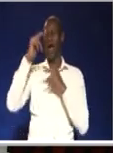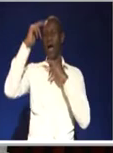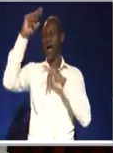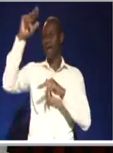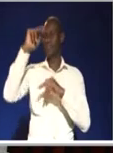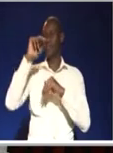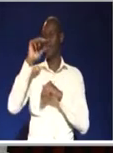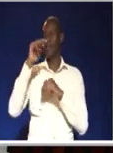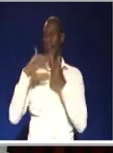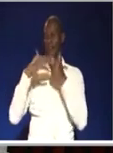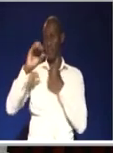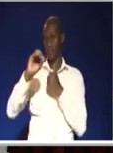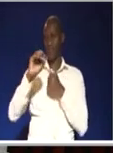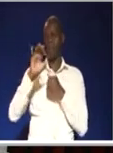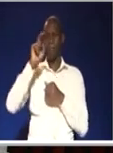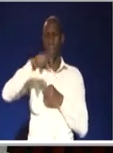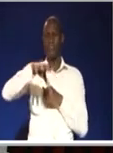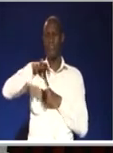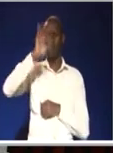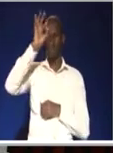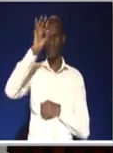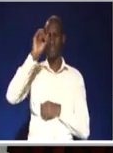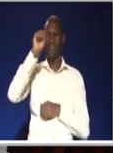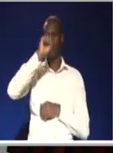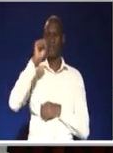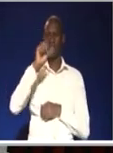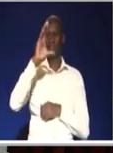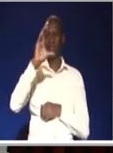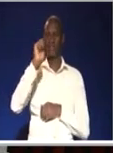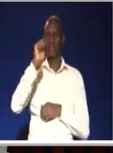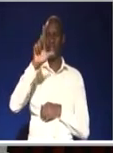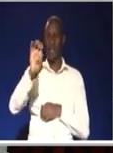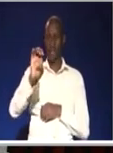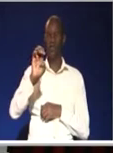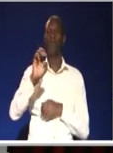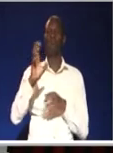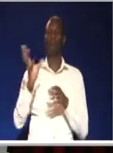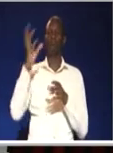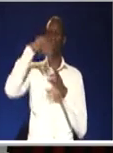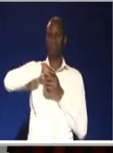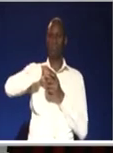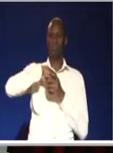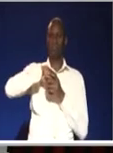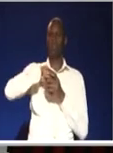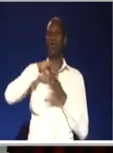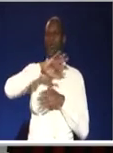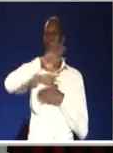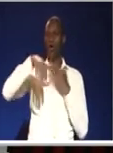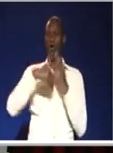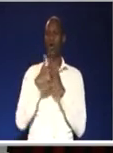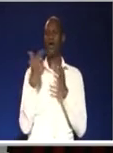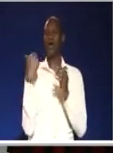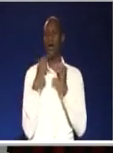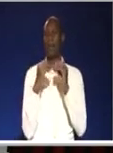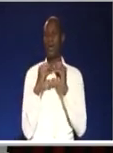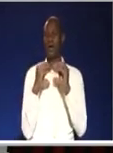90. So we need to choose a scale that is going to accommodate all these figures, a